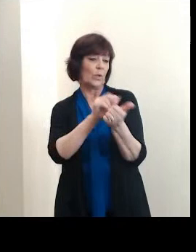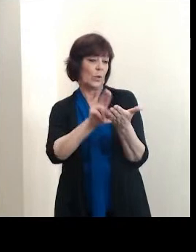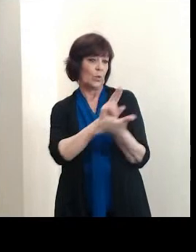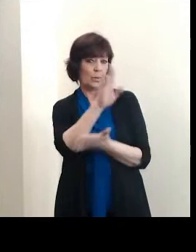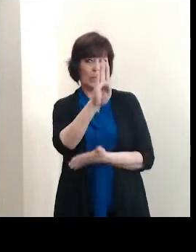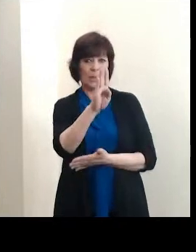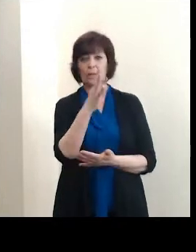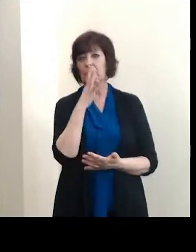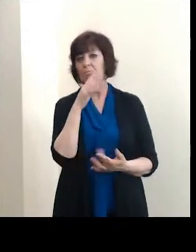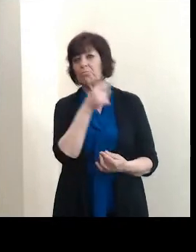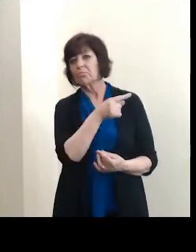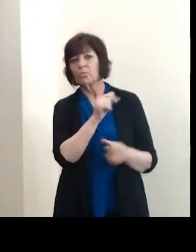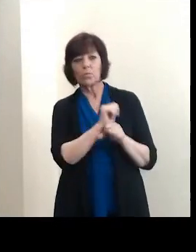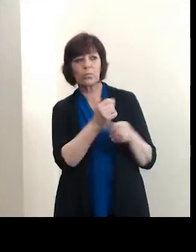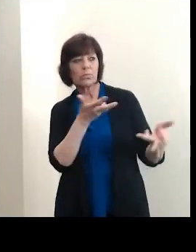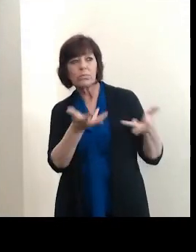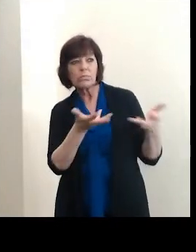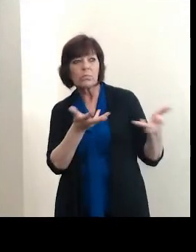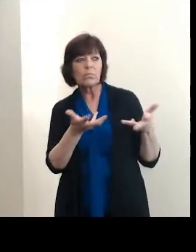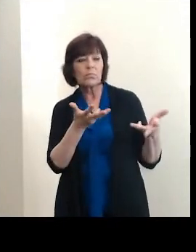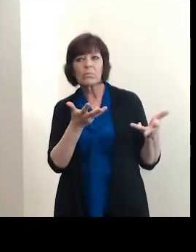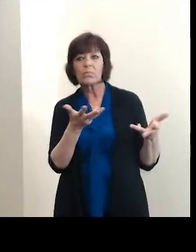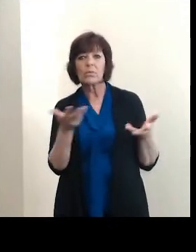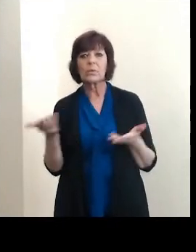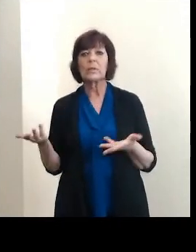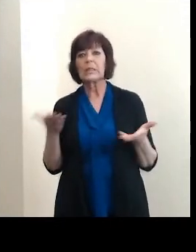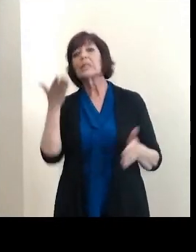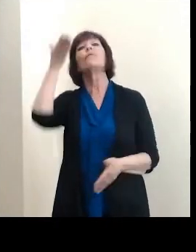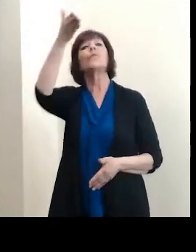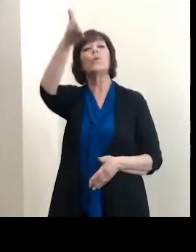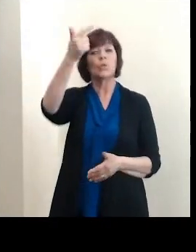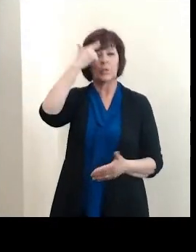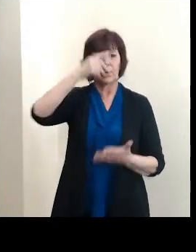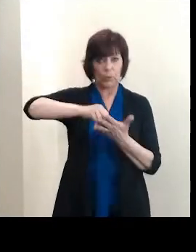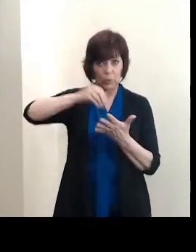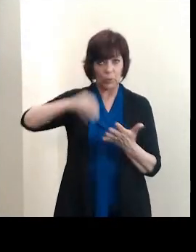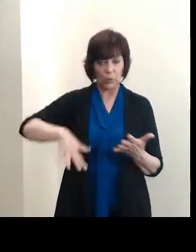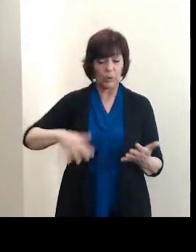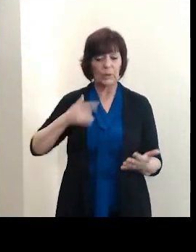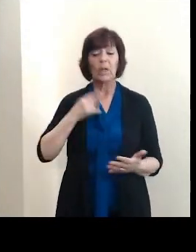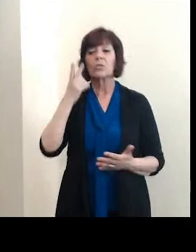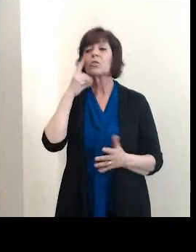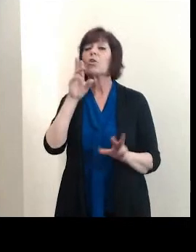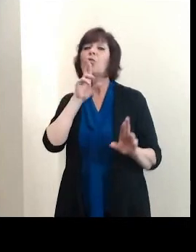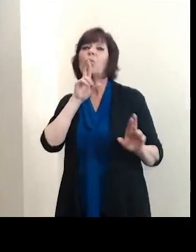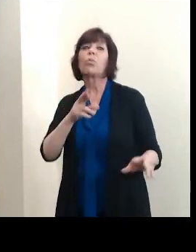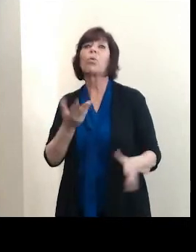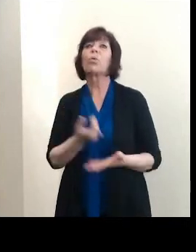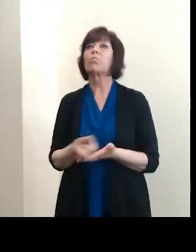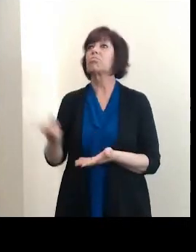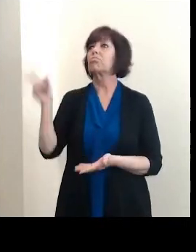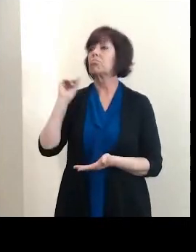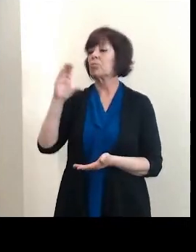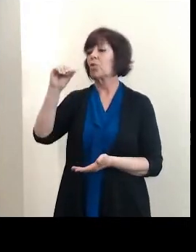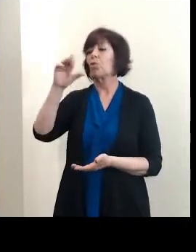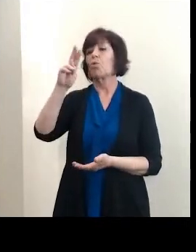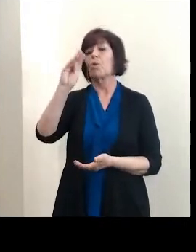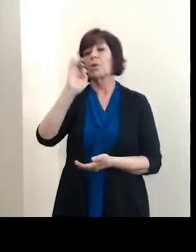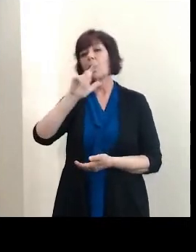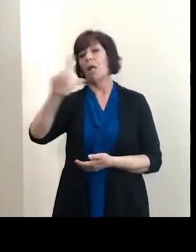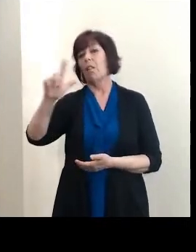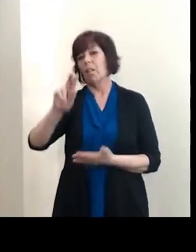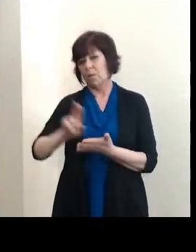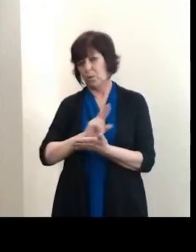them to deliver vaccine clinic in the future for their students. I saw a report last week that Cornell University was the